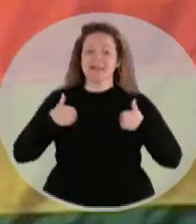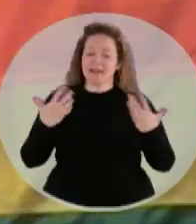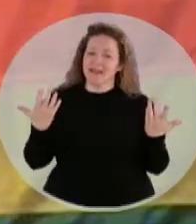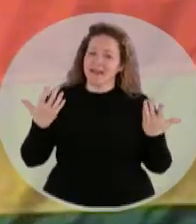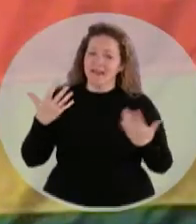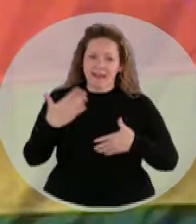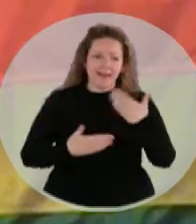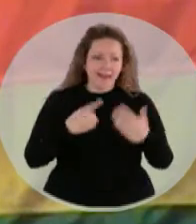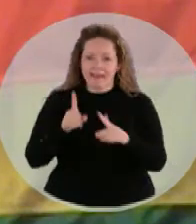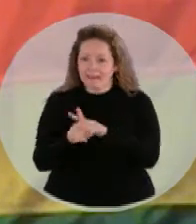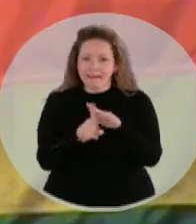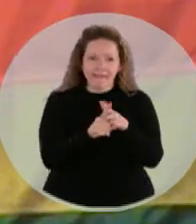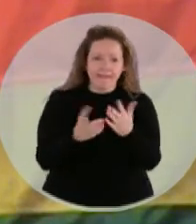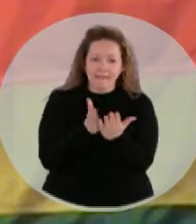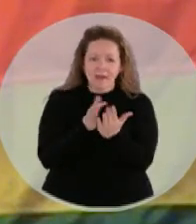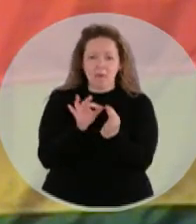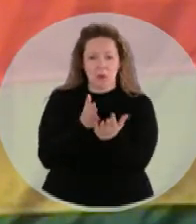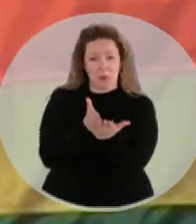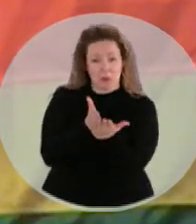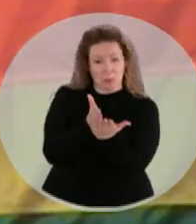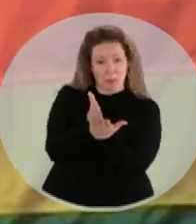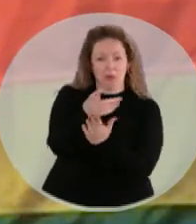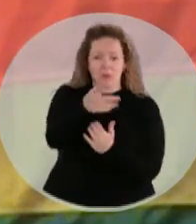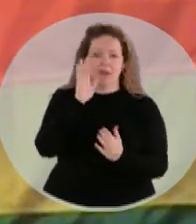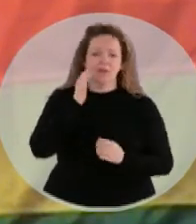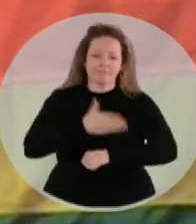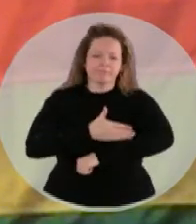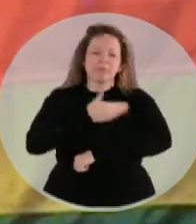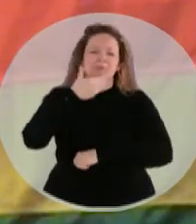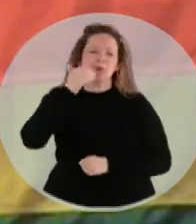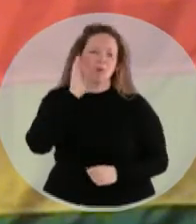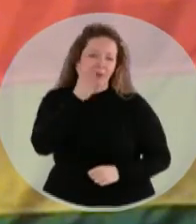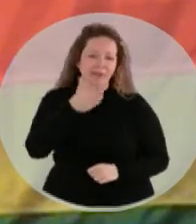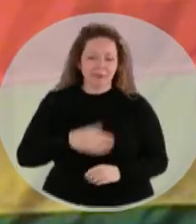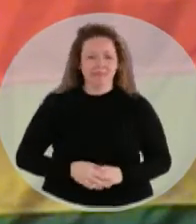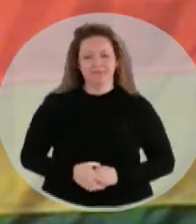Life changes all the time, and if you